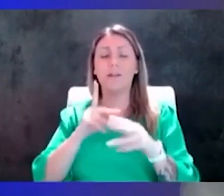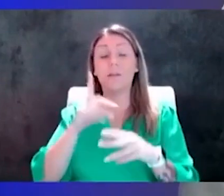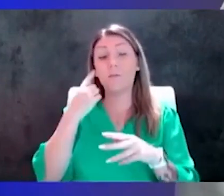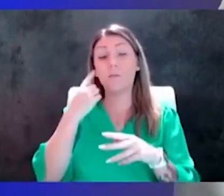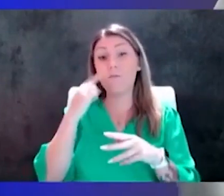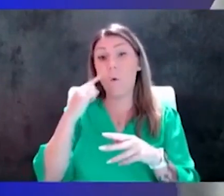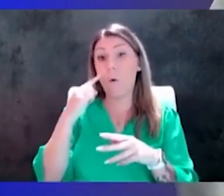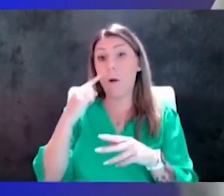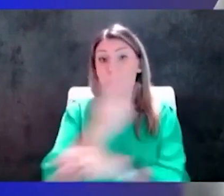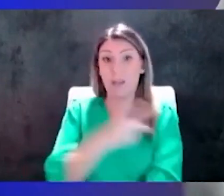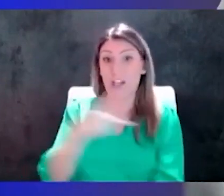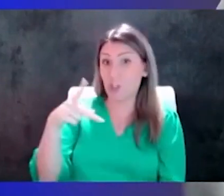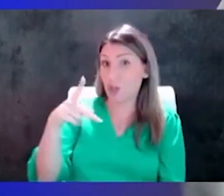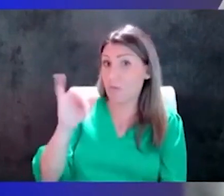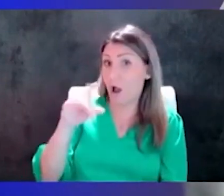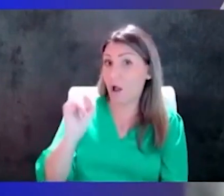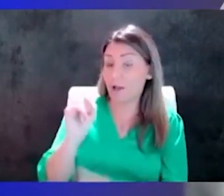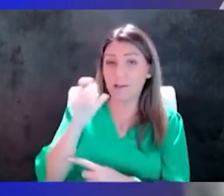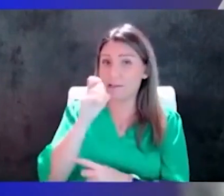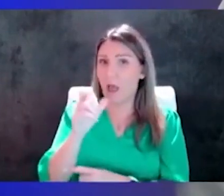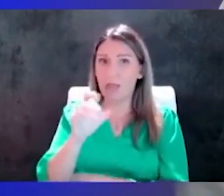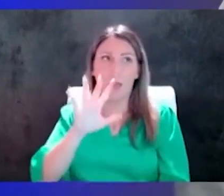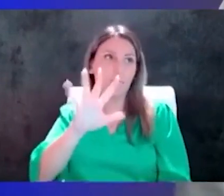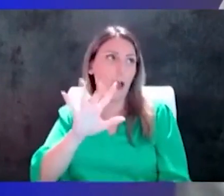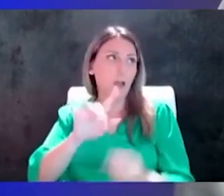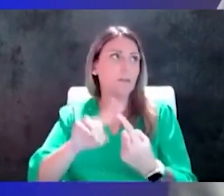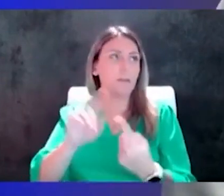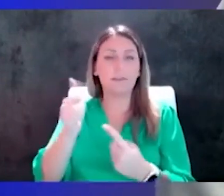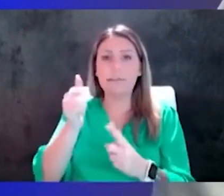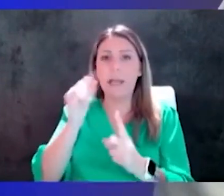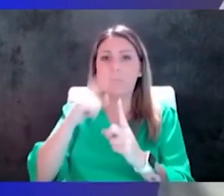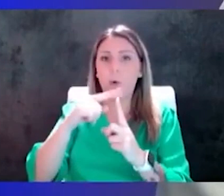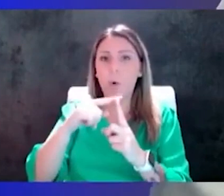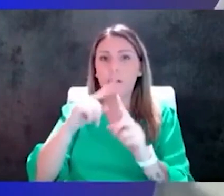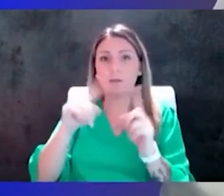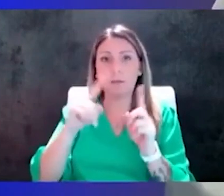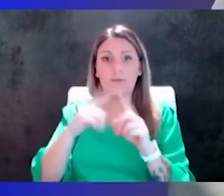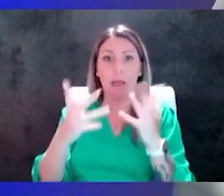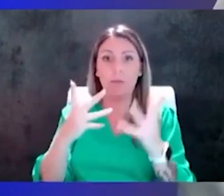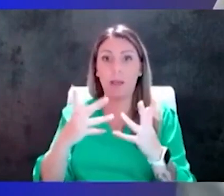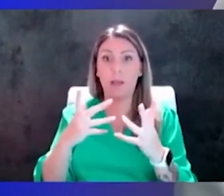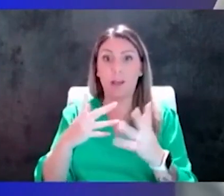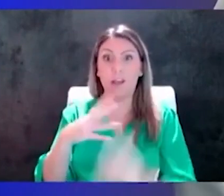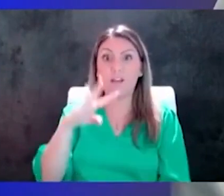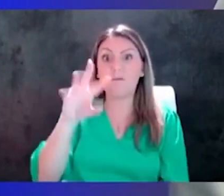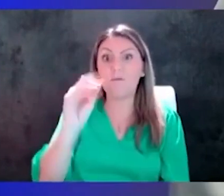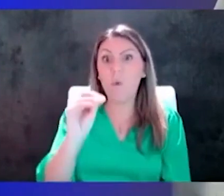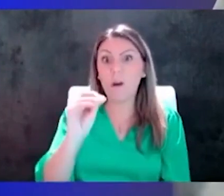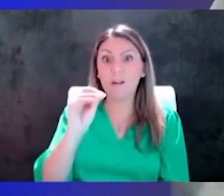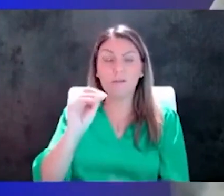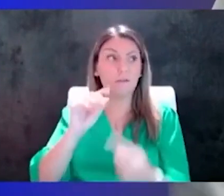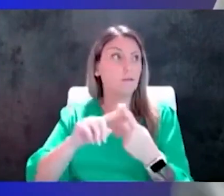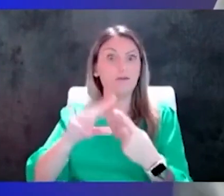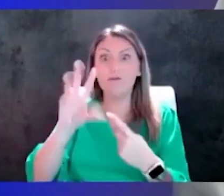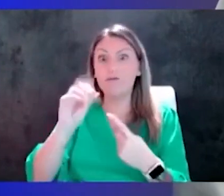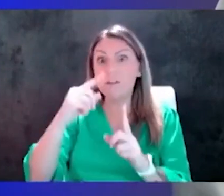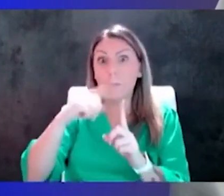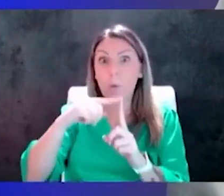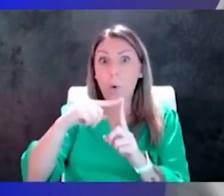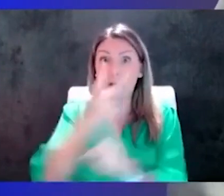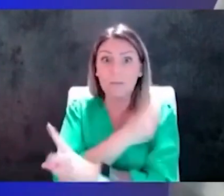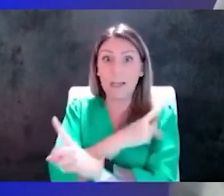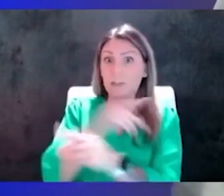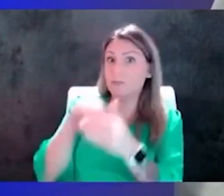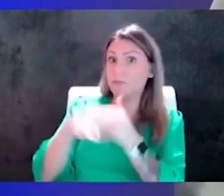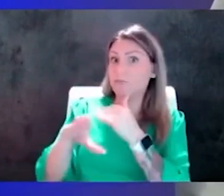rate doesn't go up 5 or 10 points like yours or mine does. It might go up 40, 50 points. We've had patients come through our post-COVID clinic where